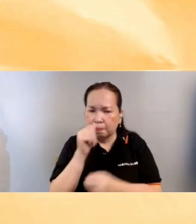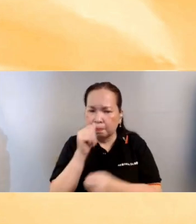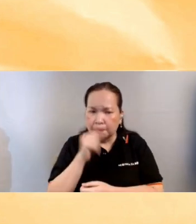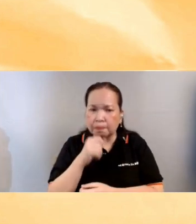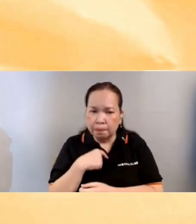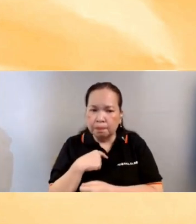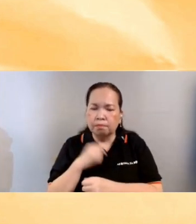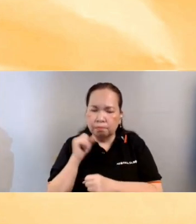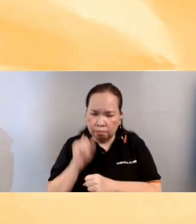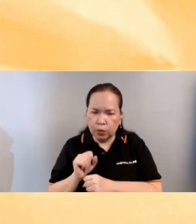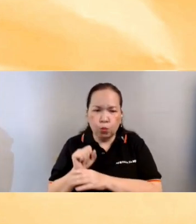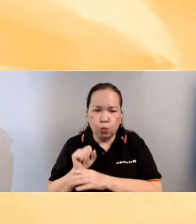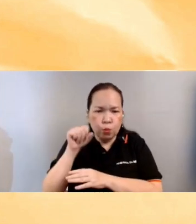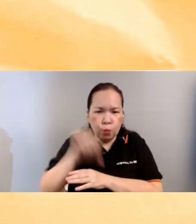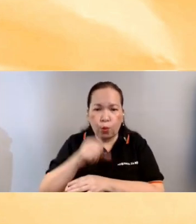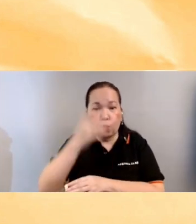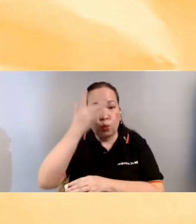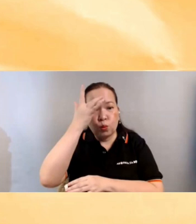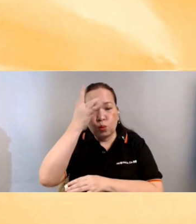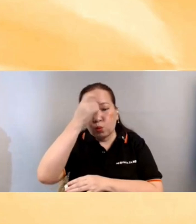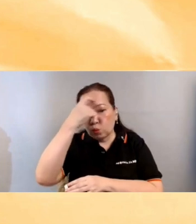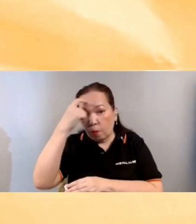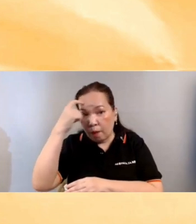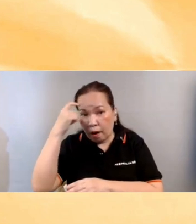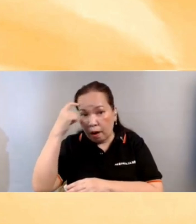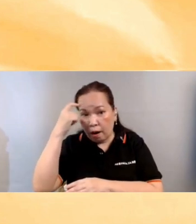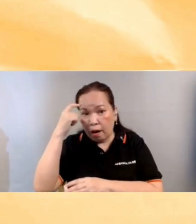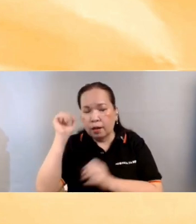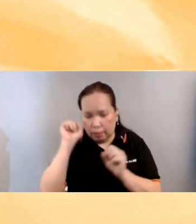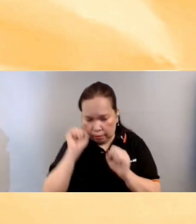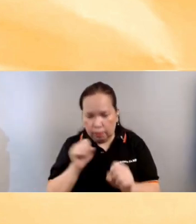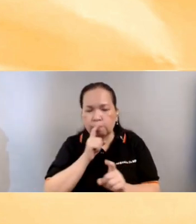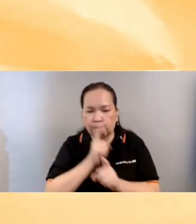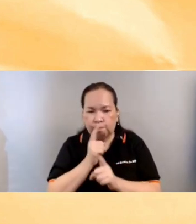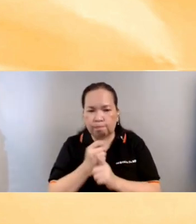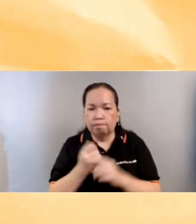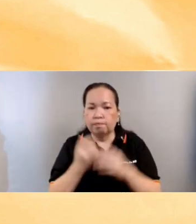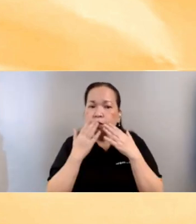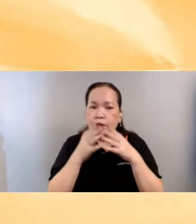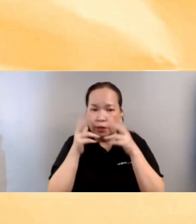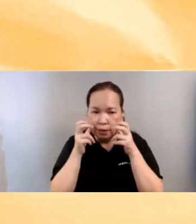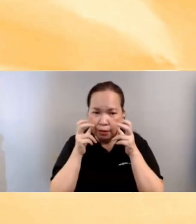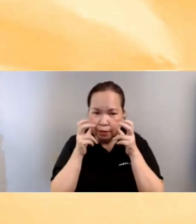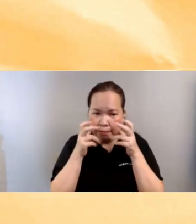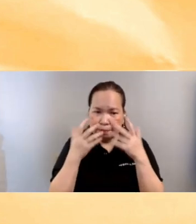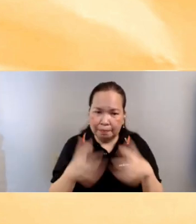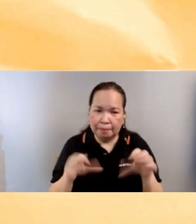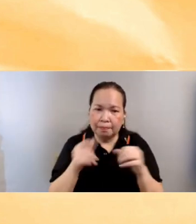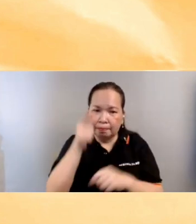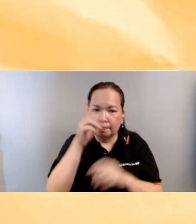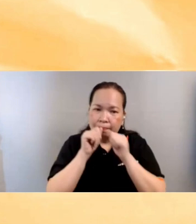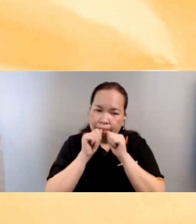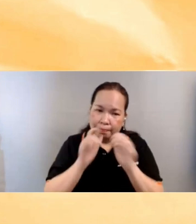guess overcoming trauma can and really possible. Thank you for listening, and that's all. God bless you